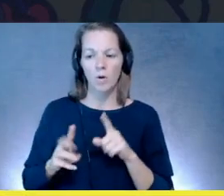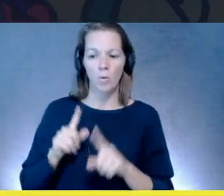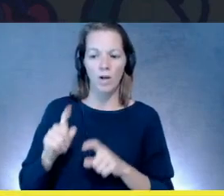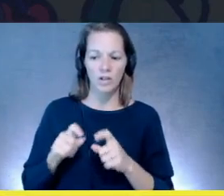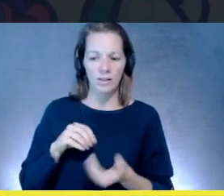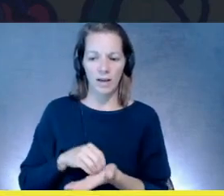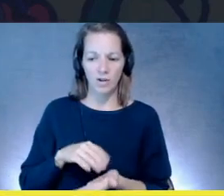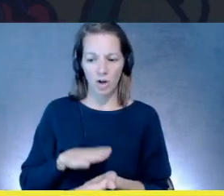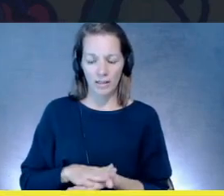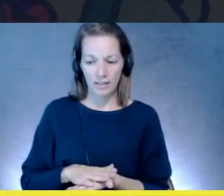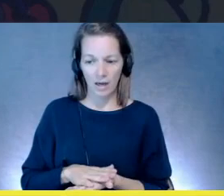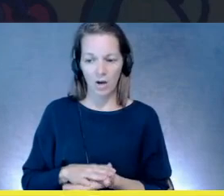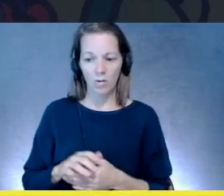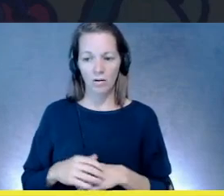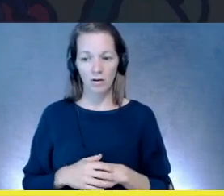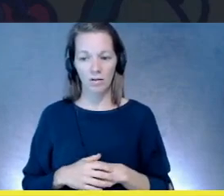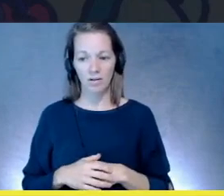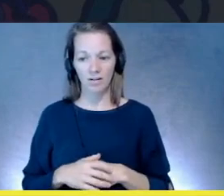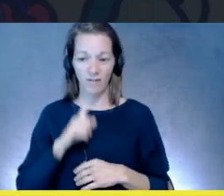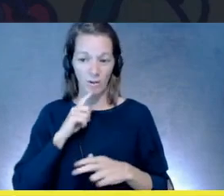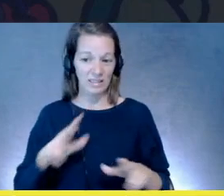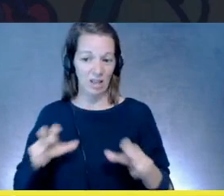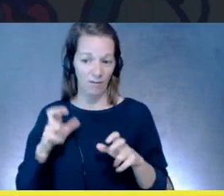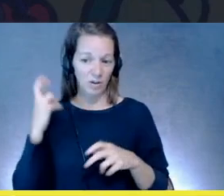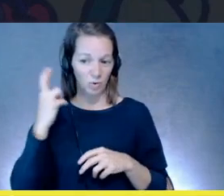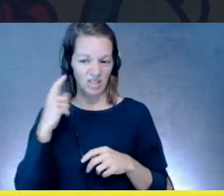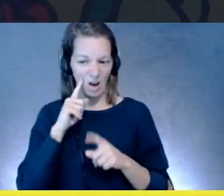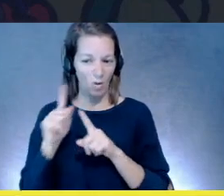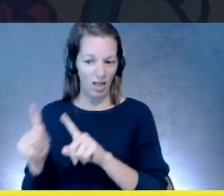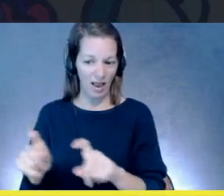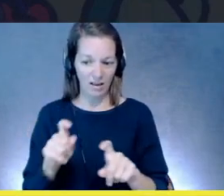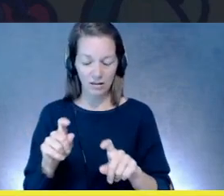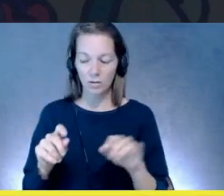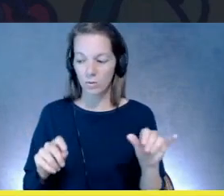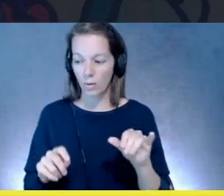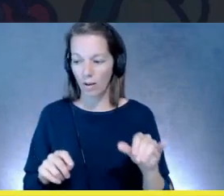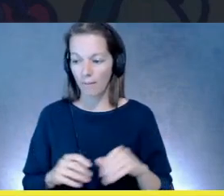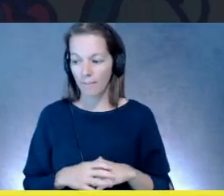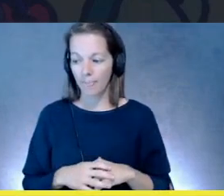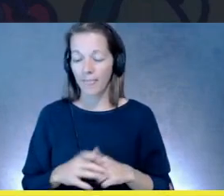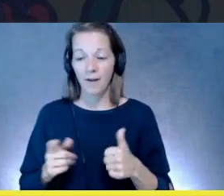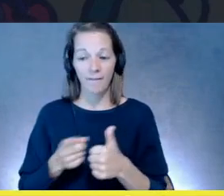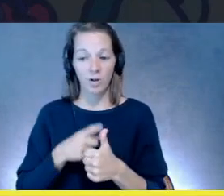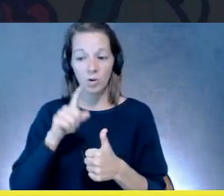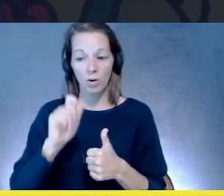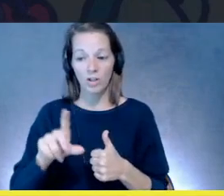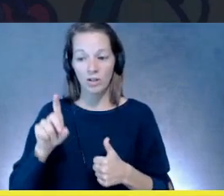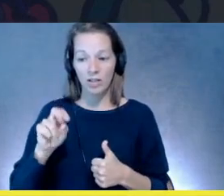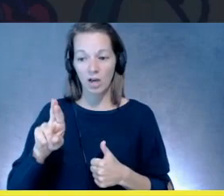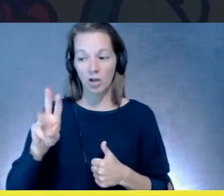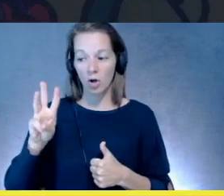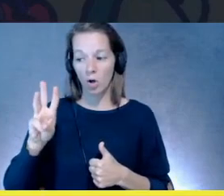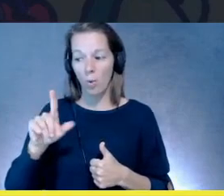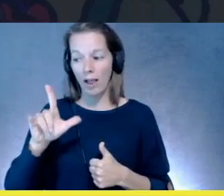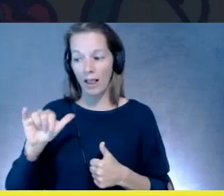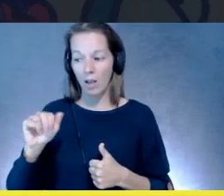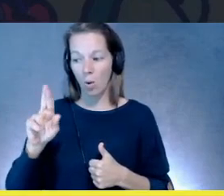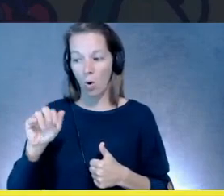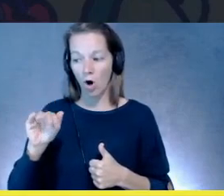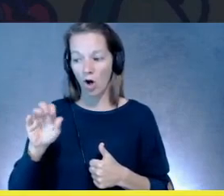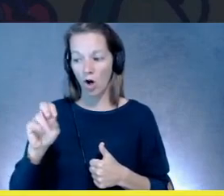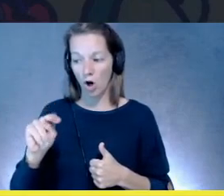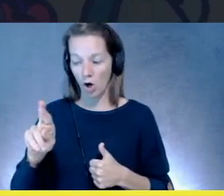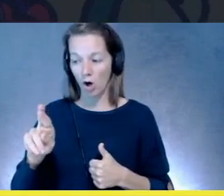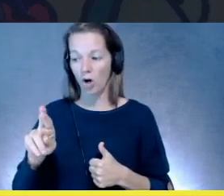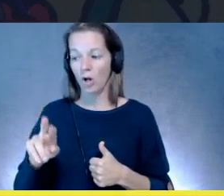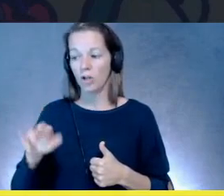so for selfish reasons, I'll ask some of those as well. The first question is for Dr. Willie Horner